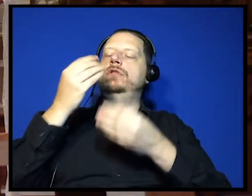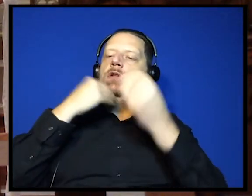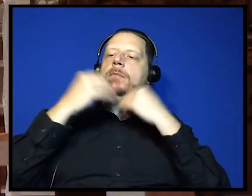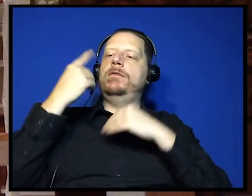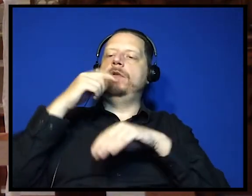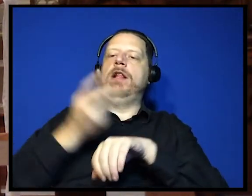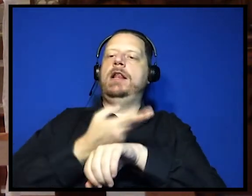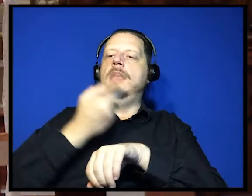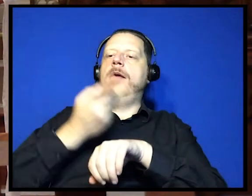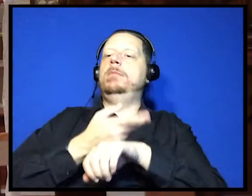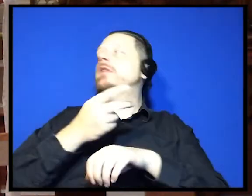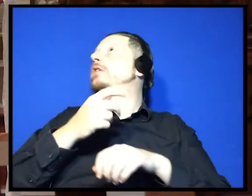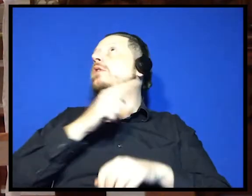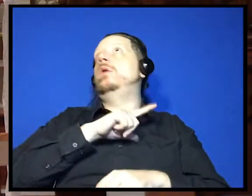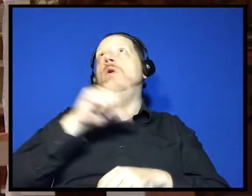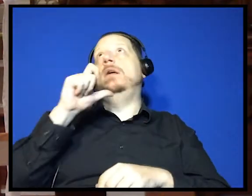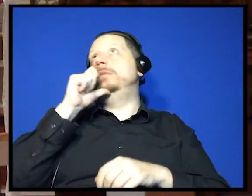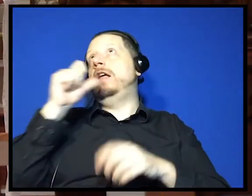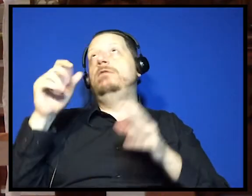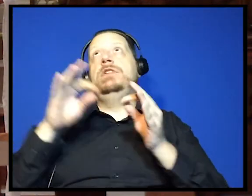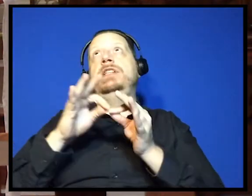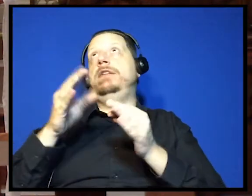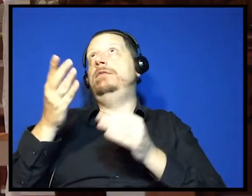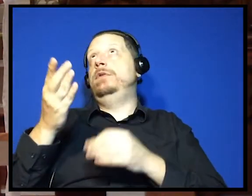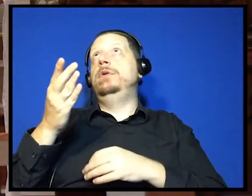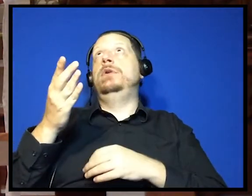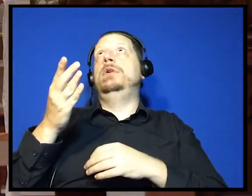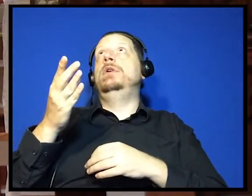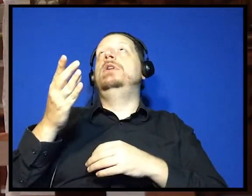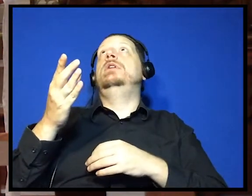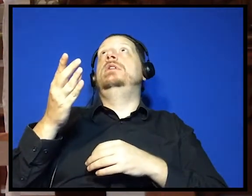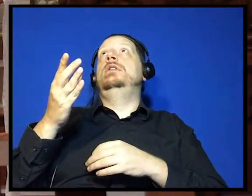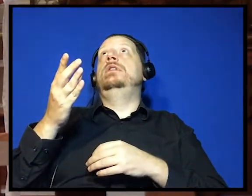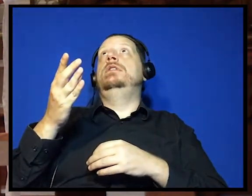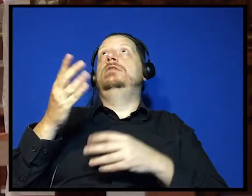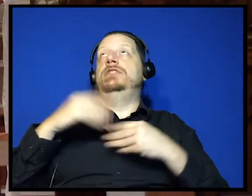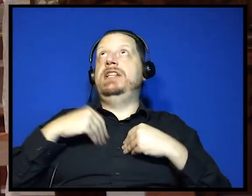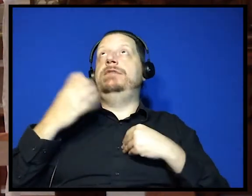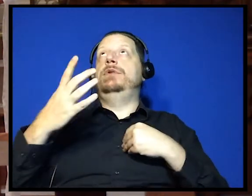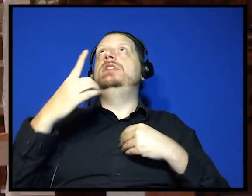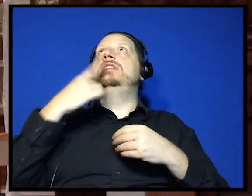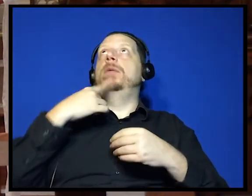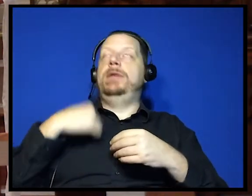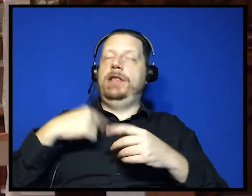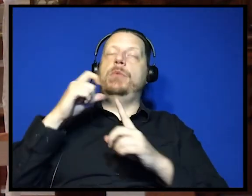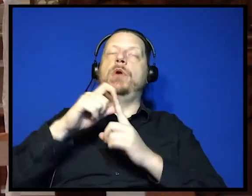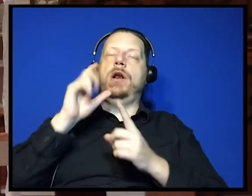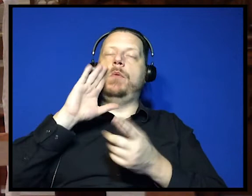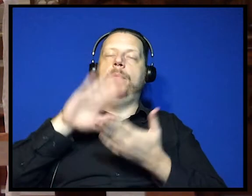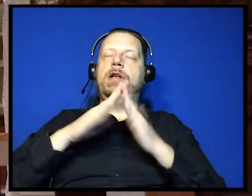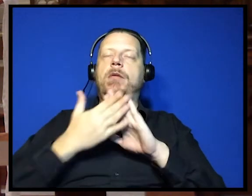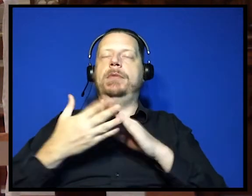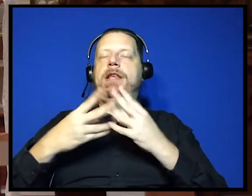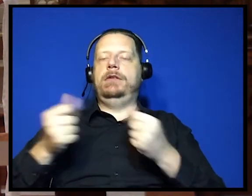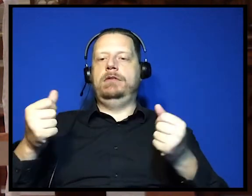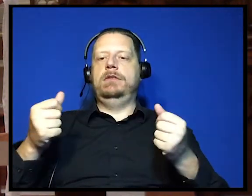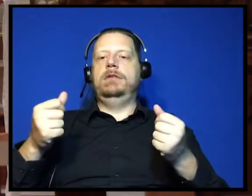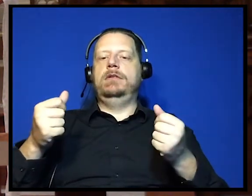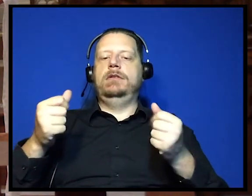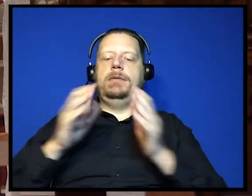Lamb. Lord, I am not worthy that you should enter under my roof, but only say the word and my soul shall be healed. Yeah.